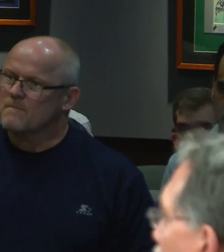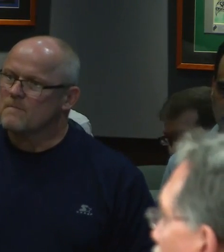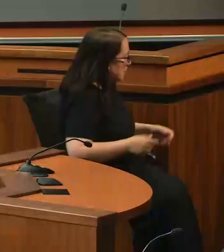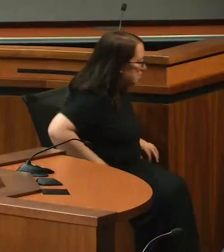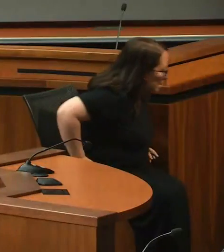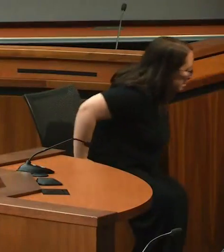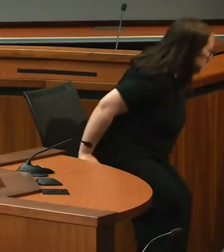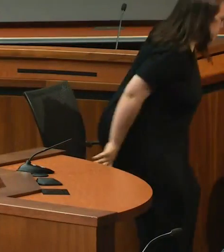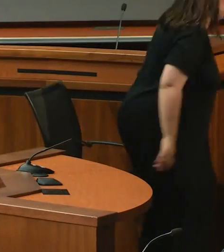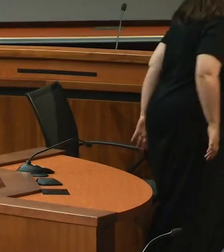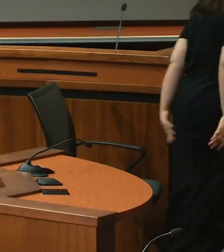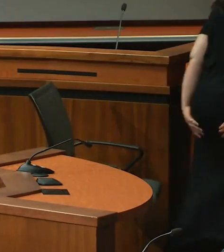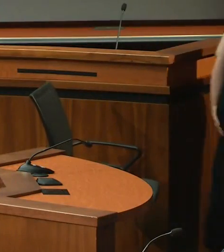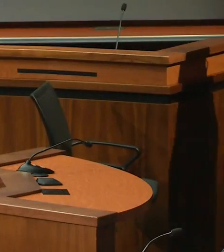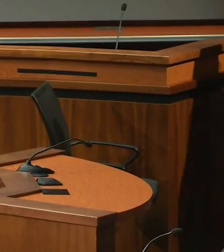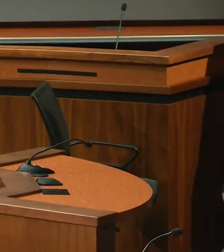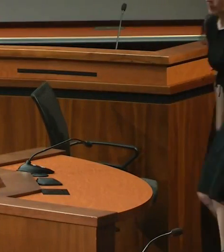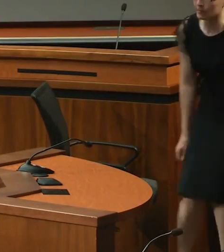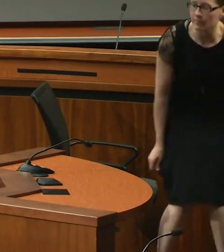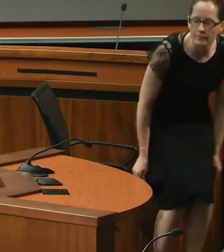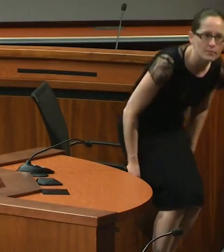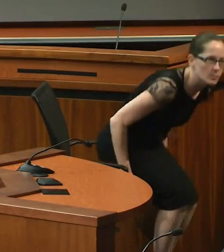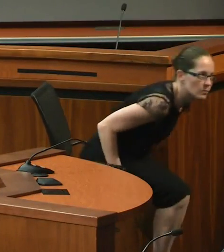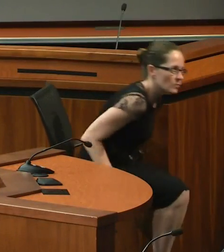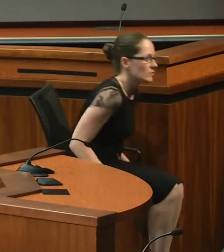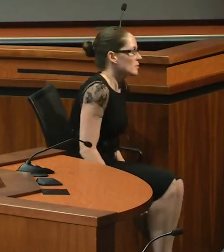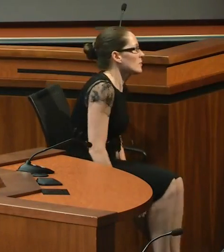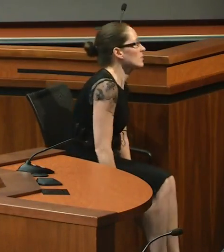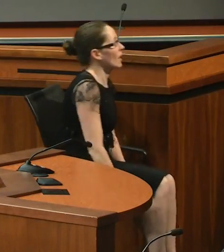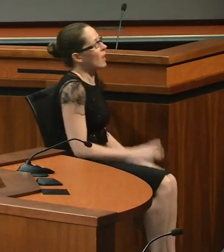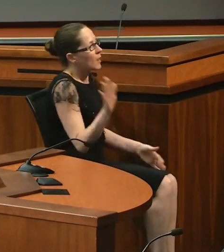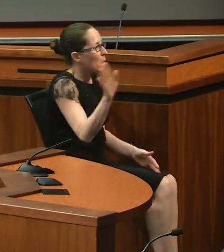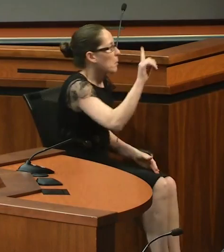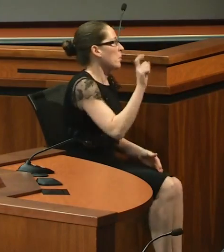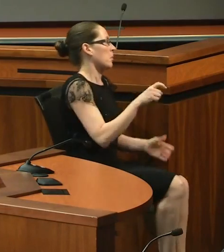like a level of detail conversation that I'd love to have with you. Maybe